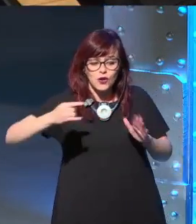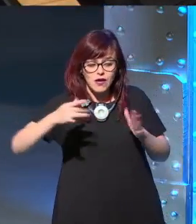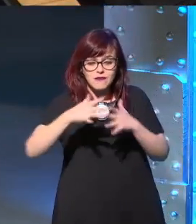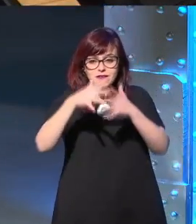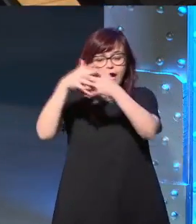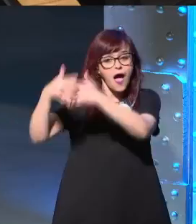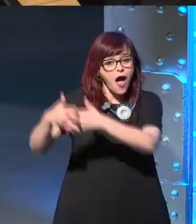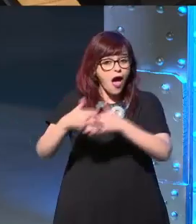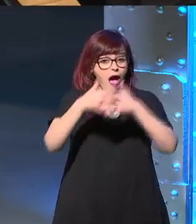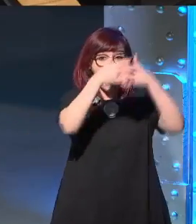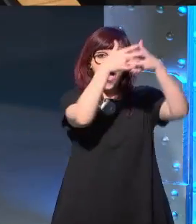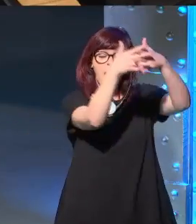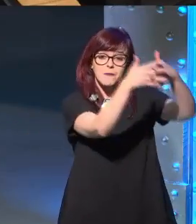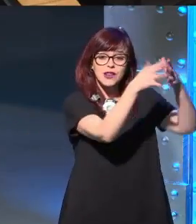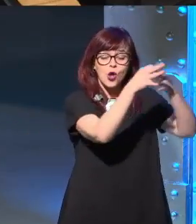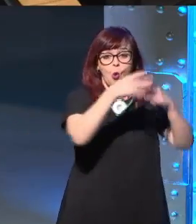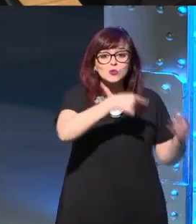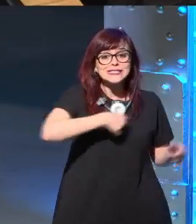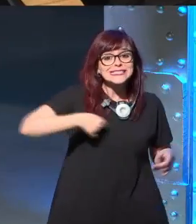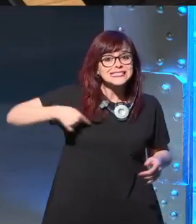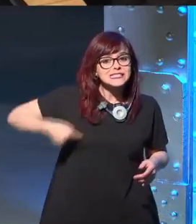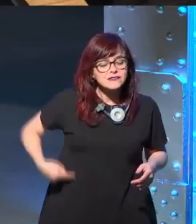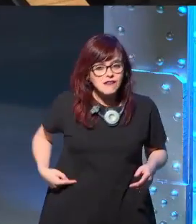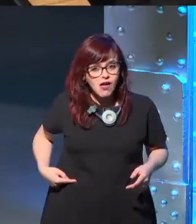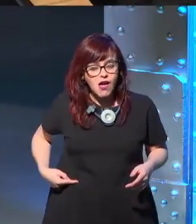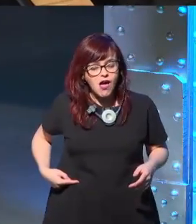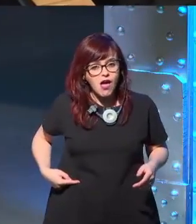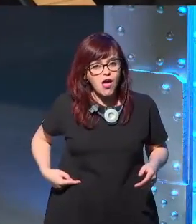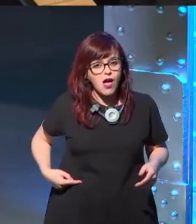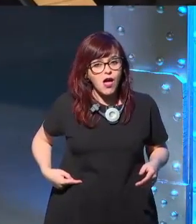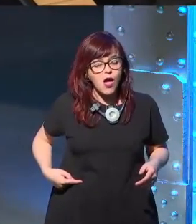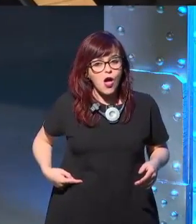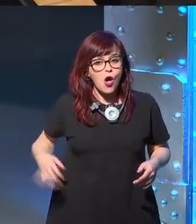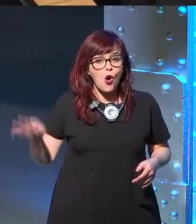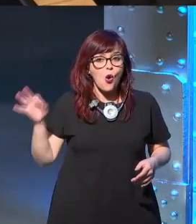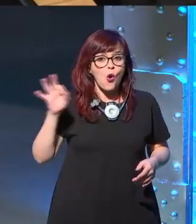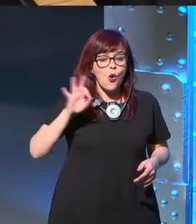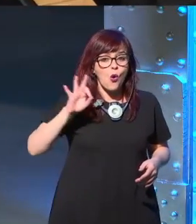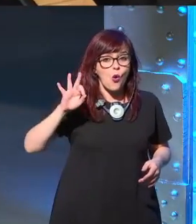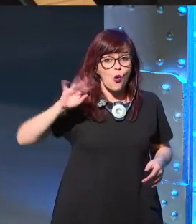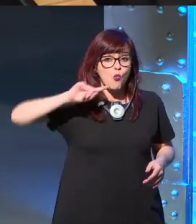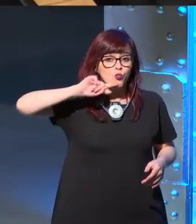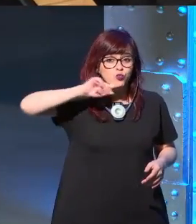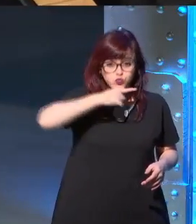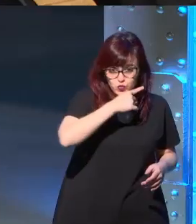you can put in China and maybe the Russia into the equation,